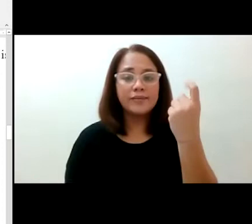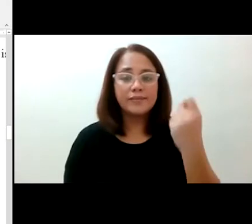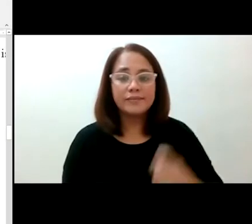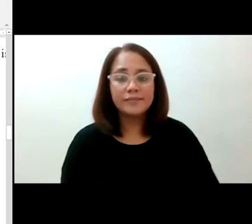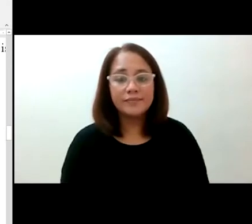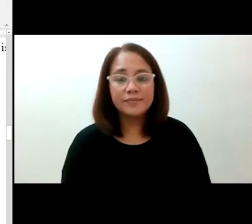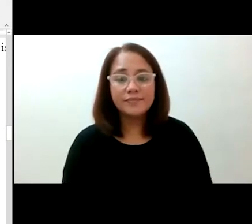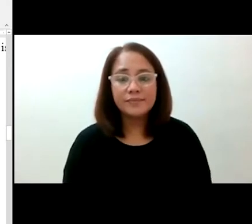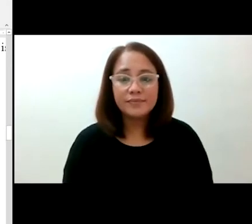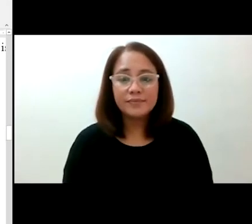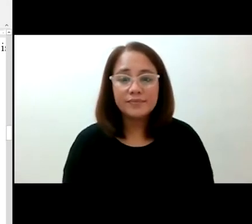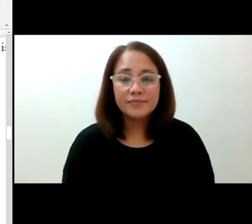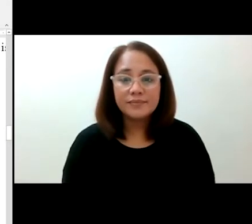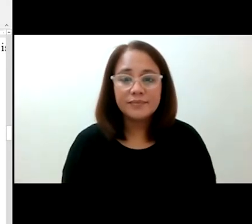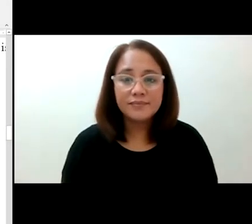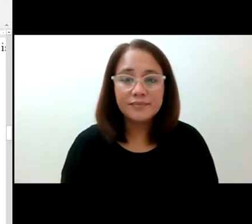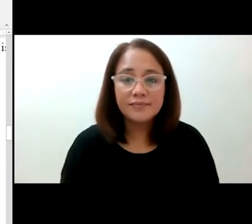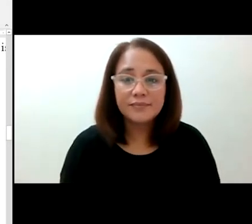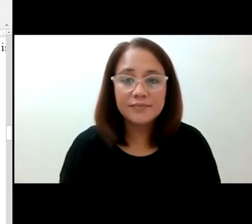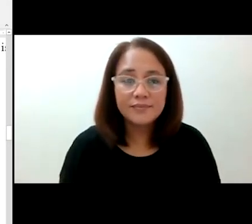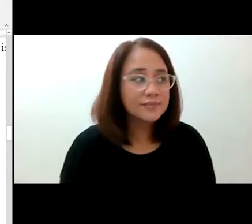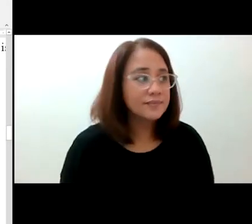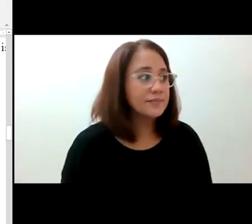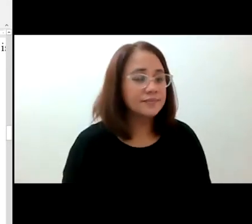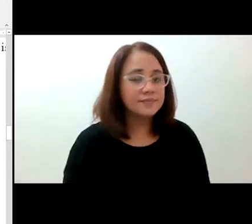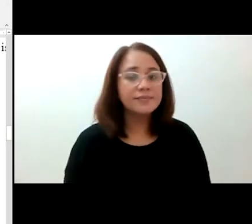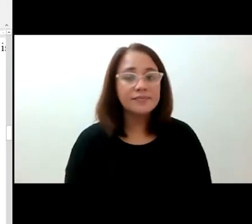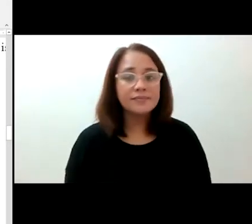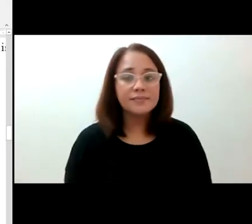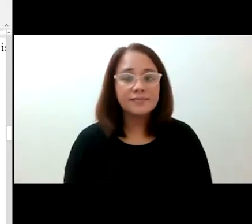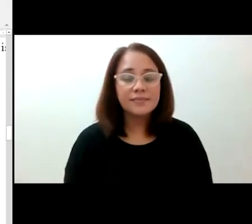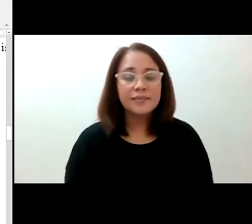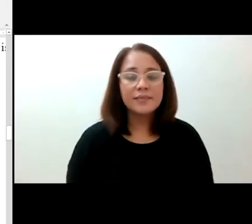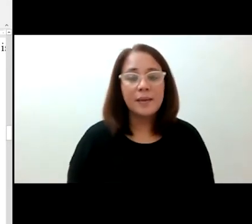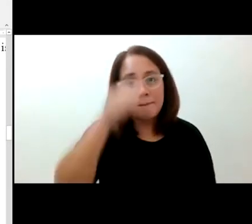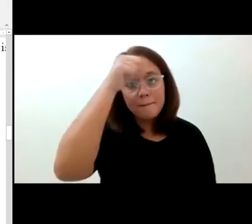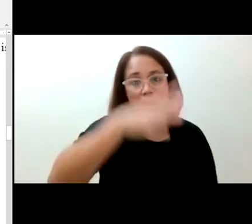So man and woman and love.